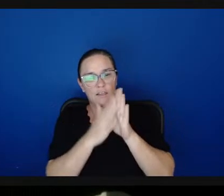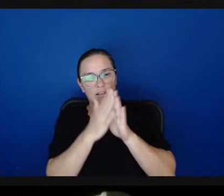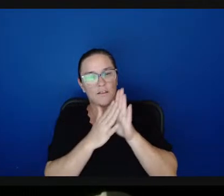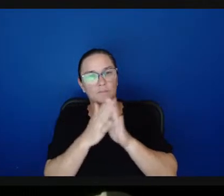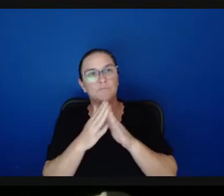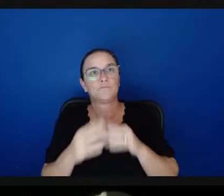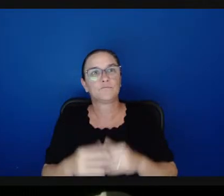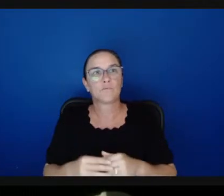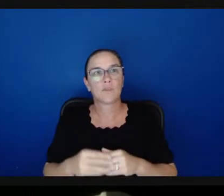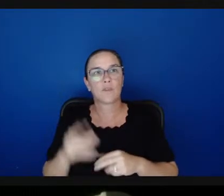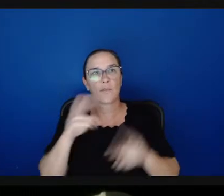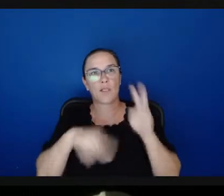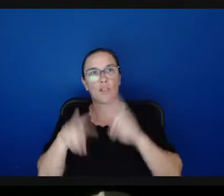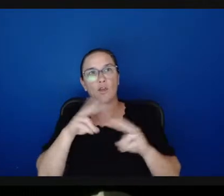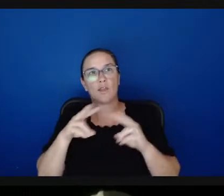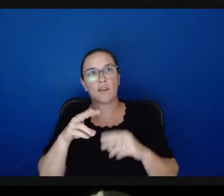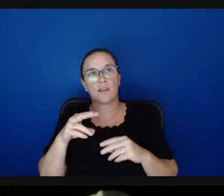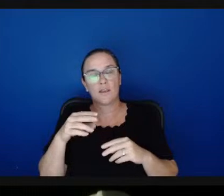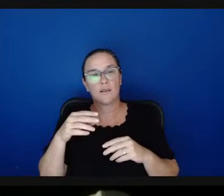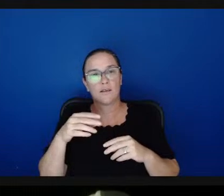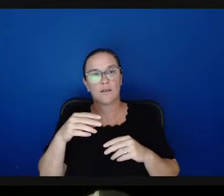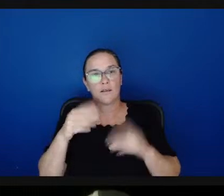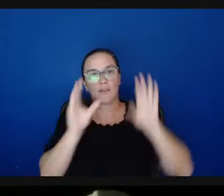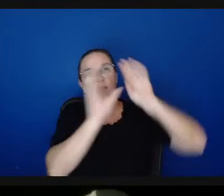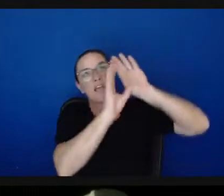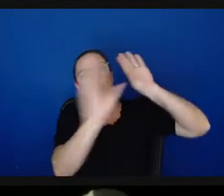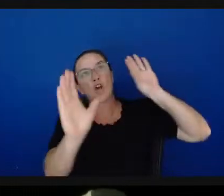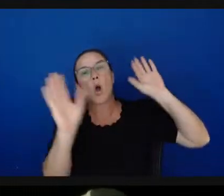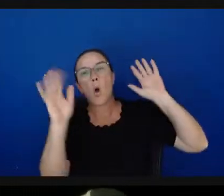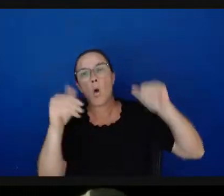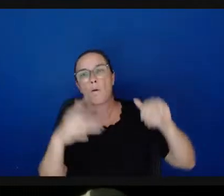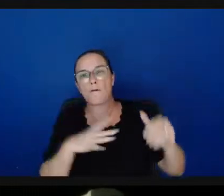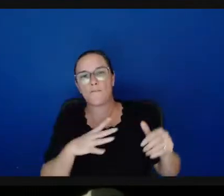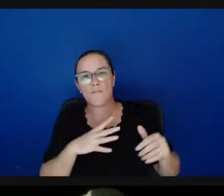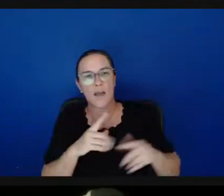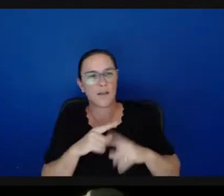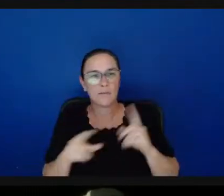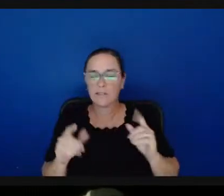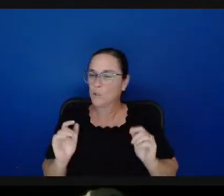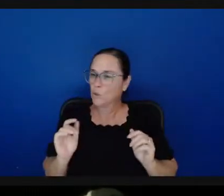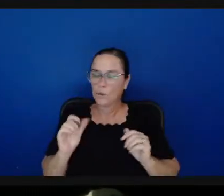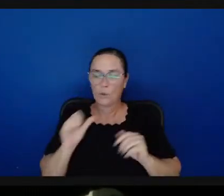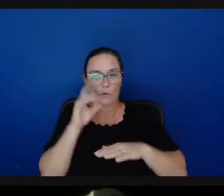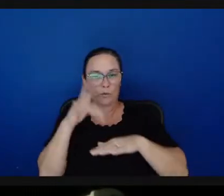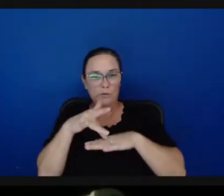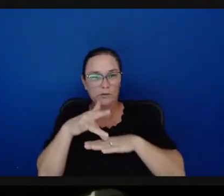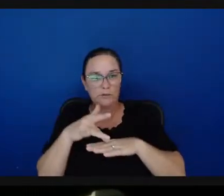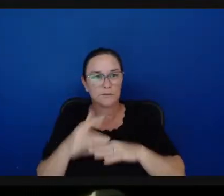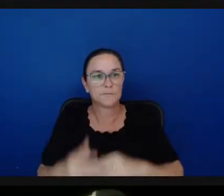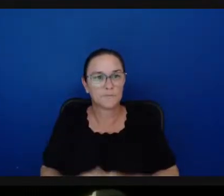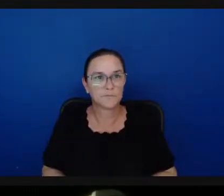in the gutter and be like, oh, that's fine. Running a hand through and like, okay, never mind, not doing that ever again. Right.